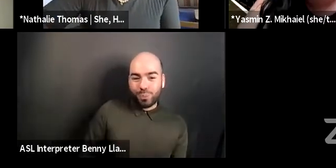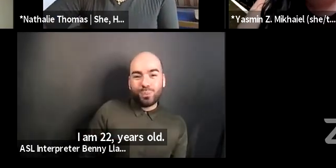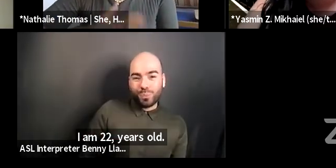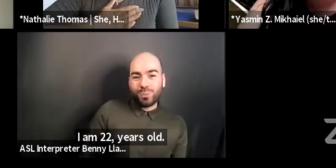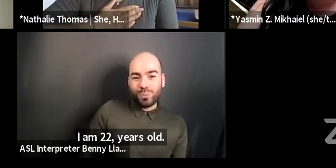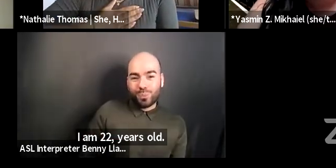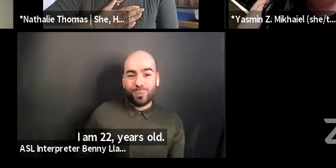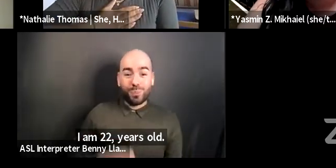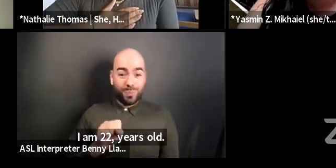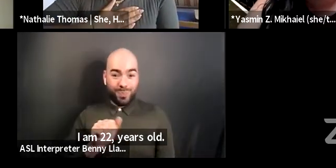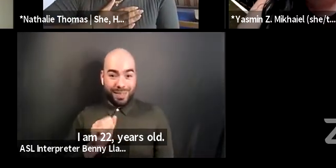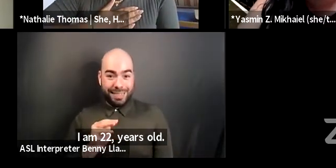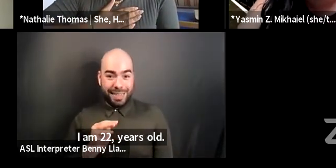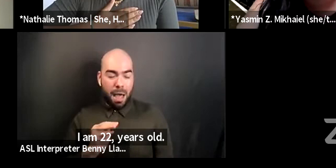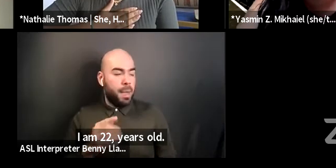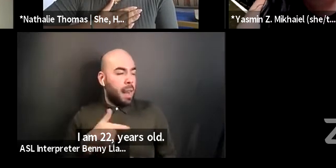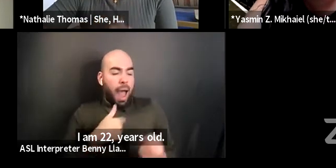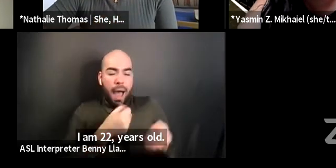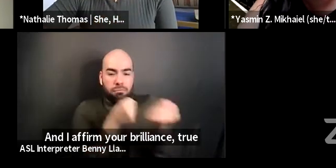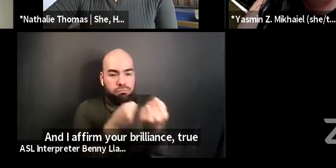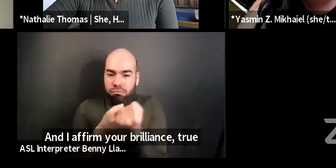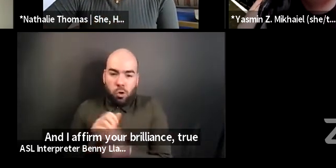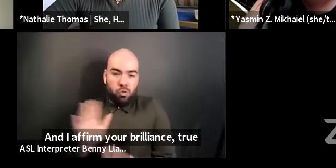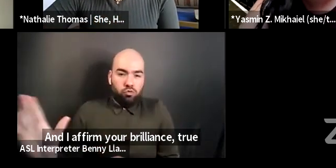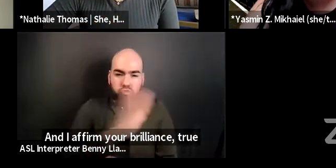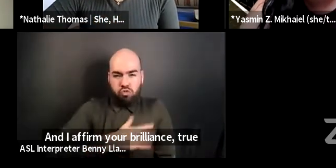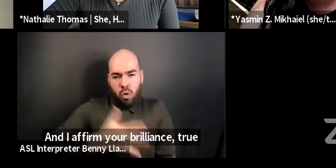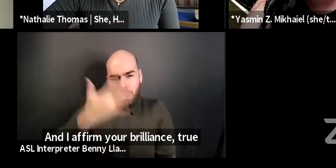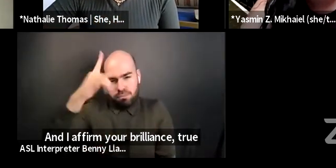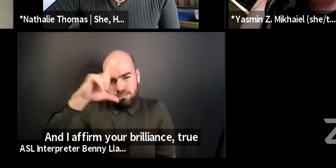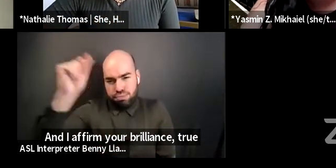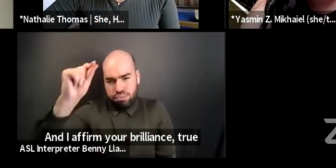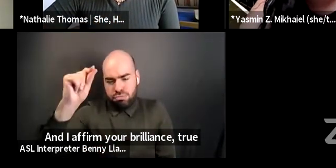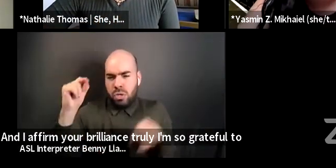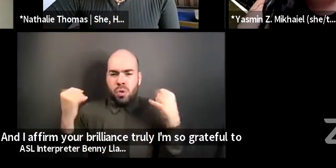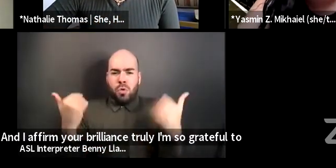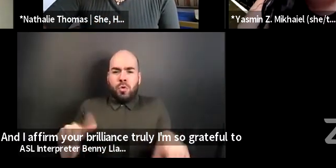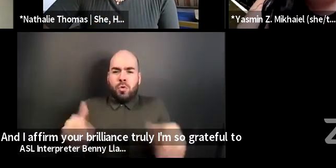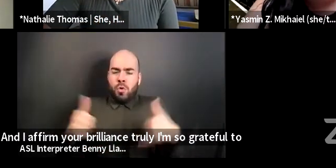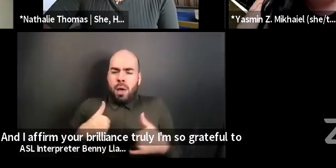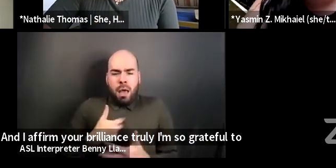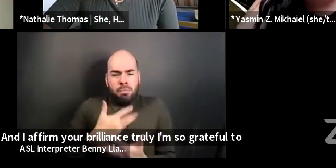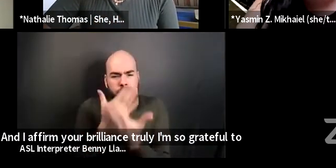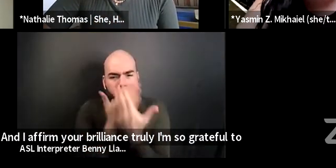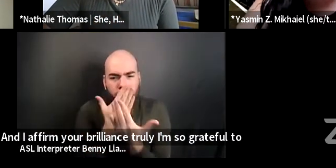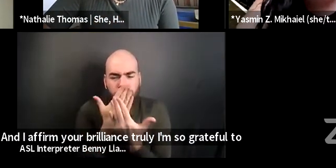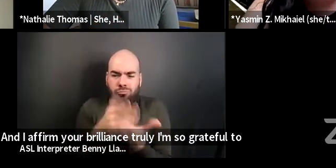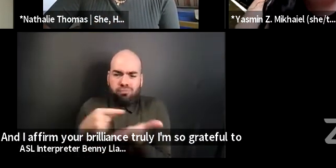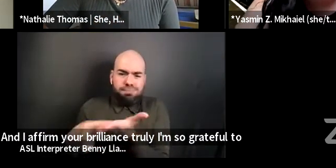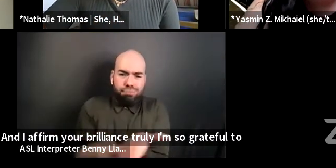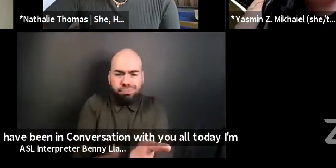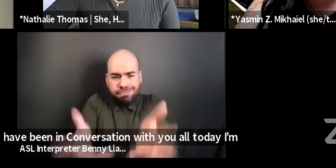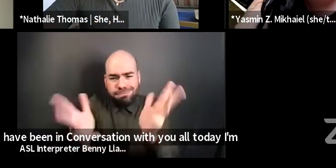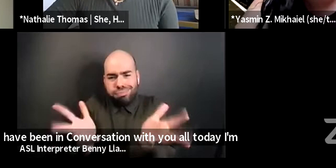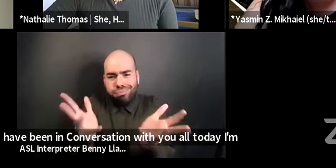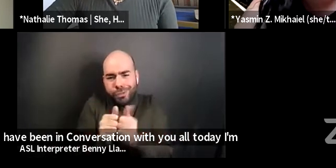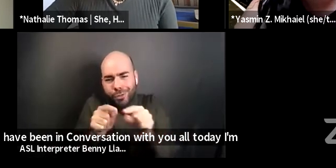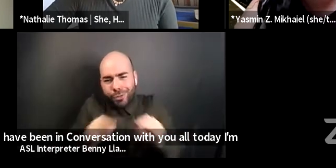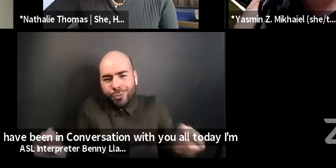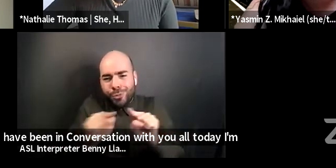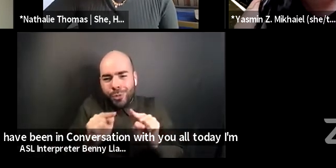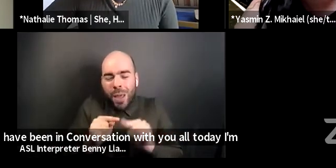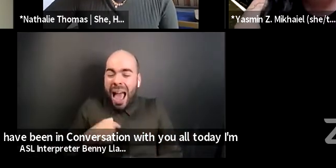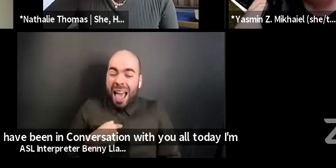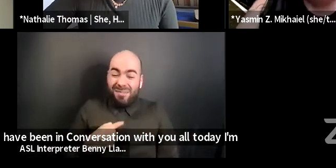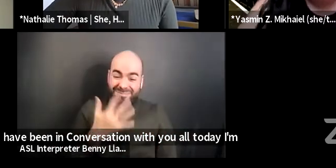And I affirm your brilliance. Truly, I'm so grateful to have been in conversation with you all today. I'm bummed that it ends formally